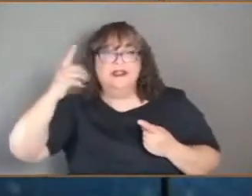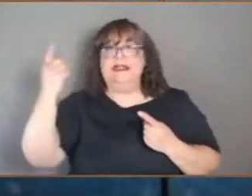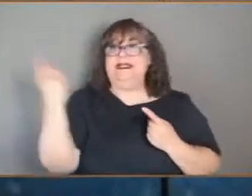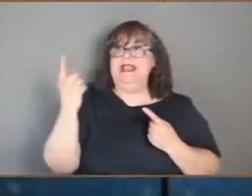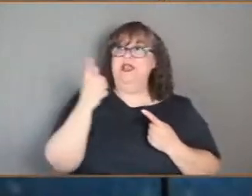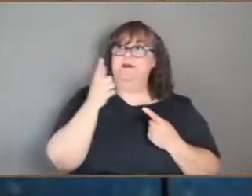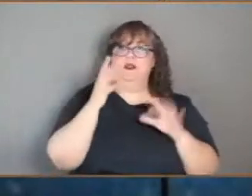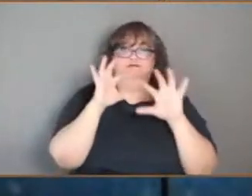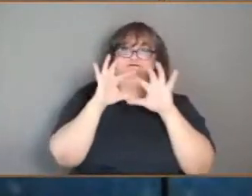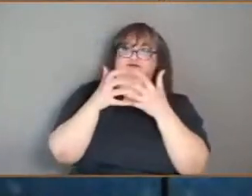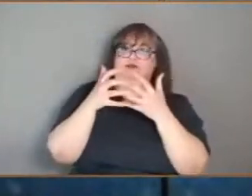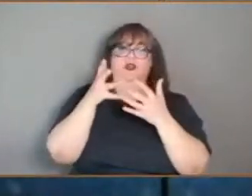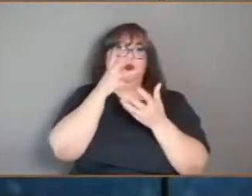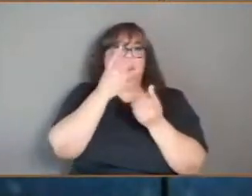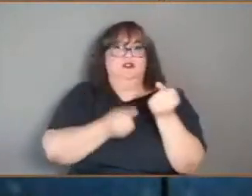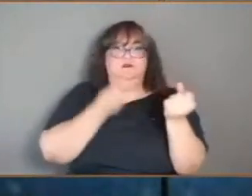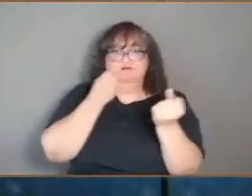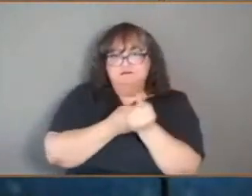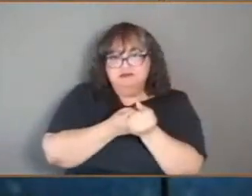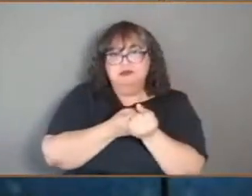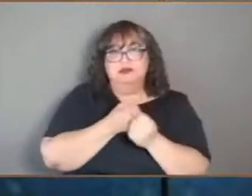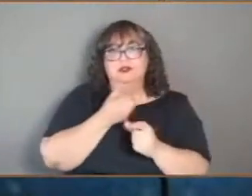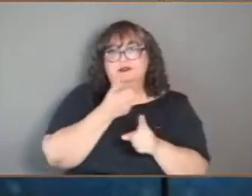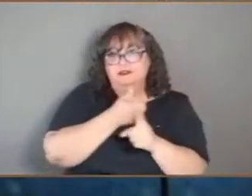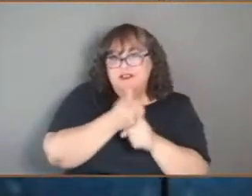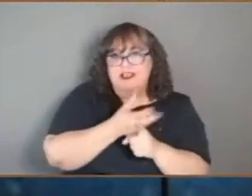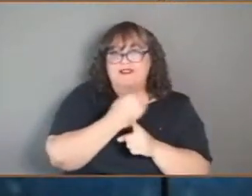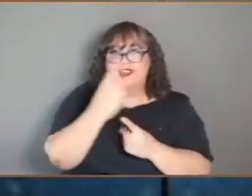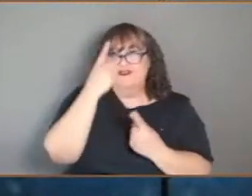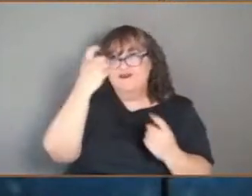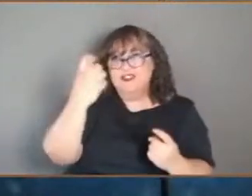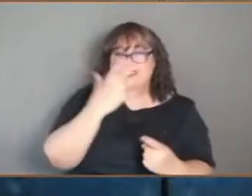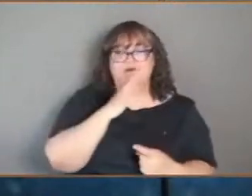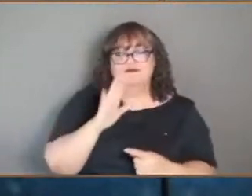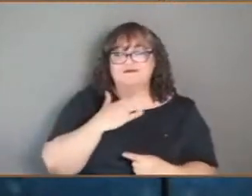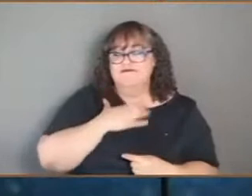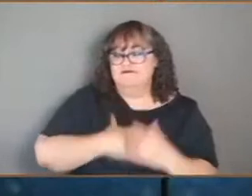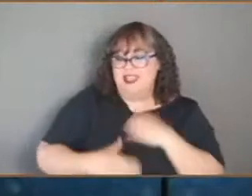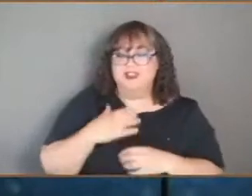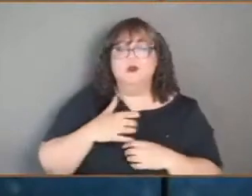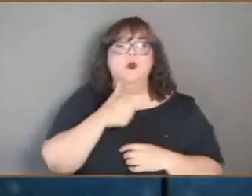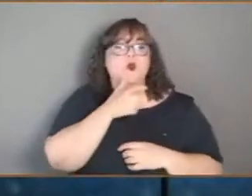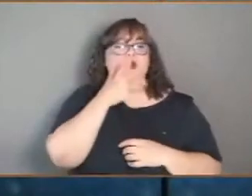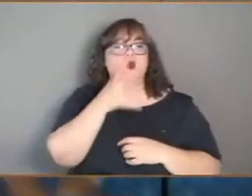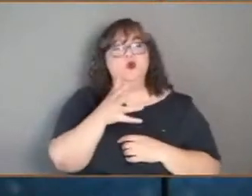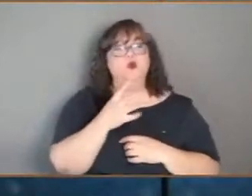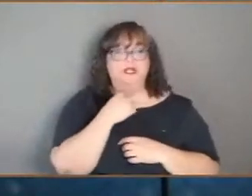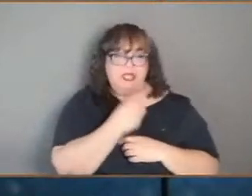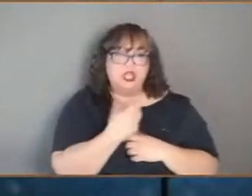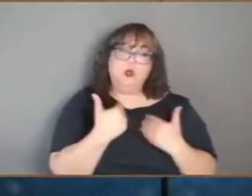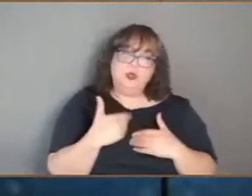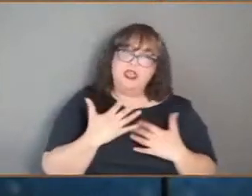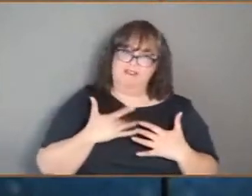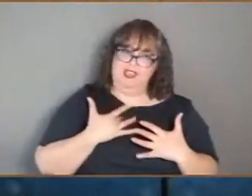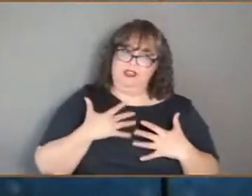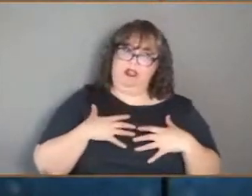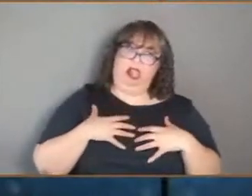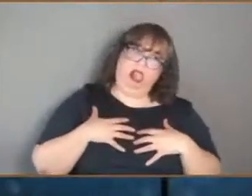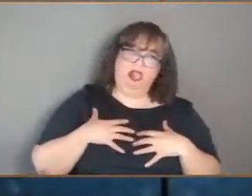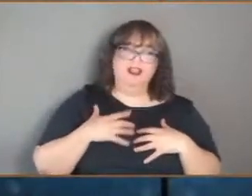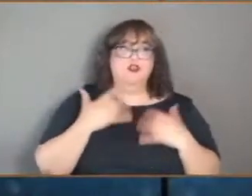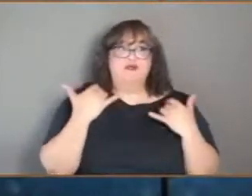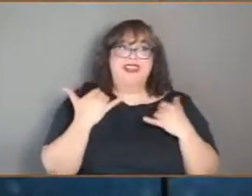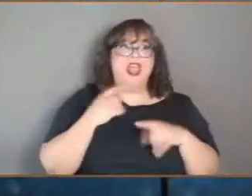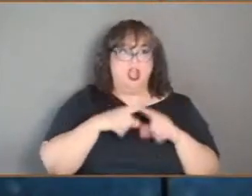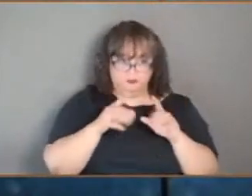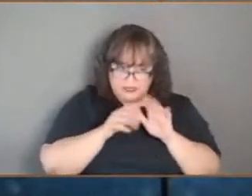people that are going to support you and your dreams and your passions, and the people that are going to tell you to keep going, even on rainy days, they're going to remind you that the sun is going to come out again. I feel